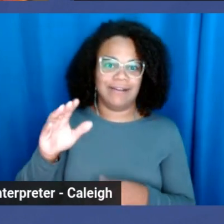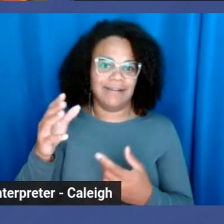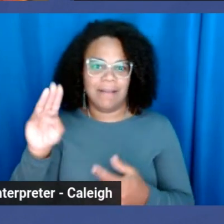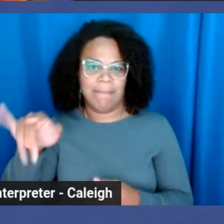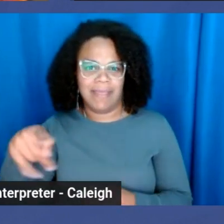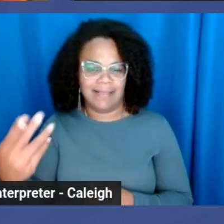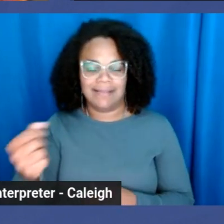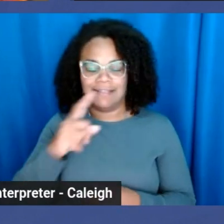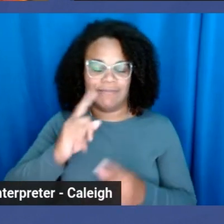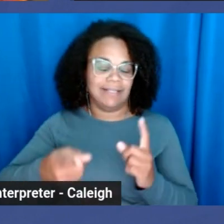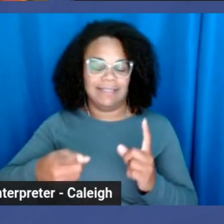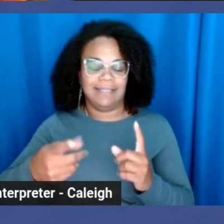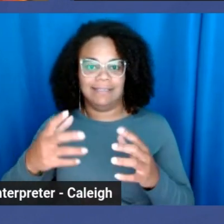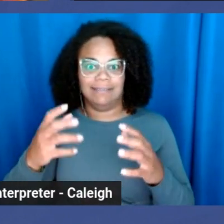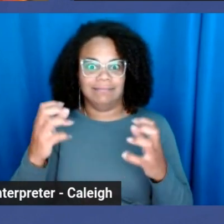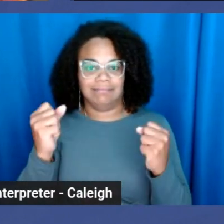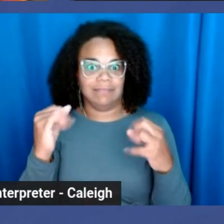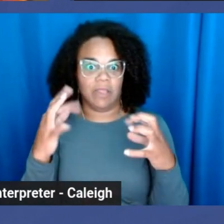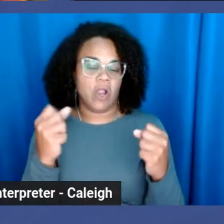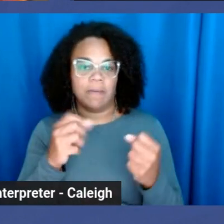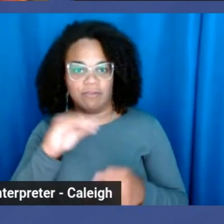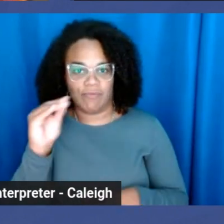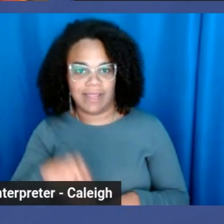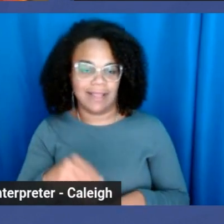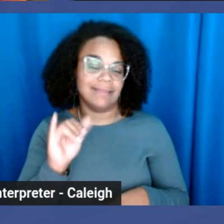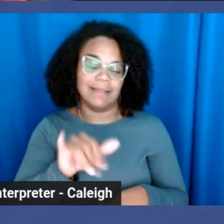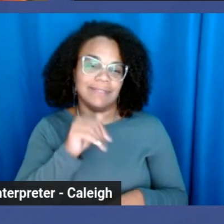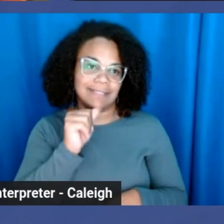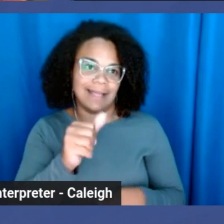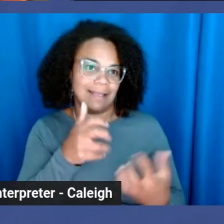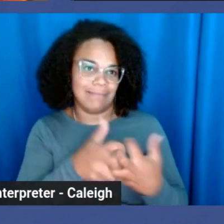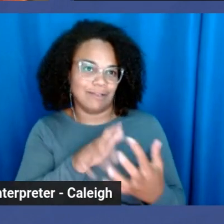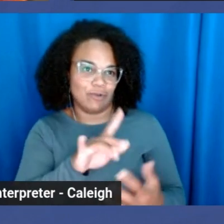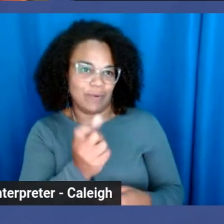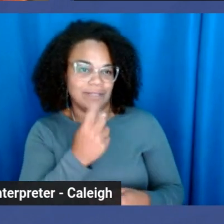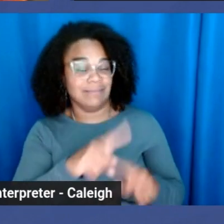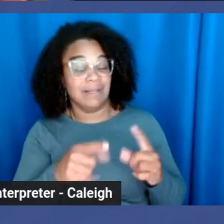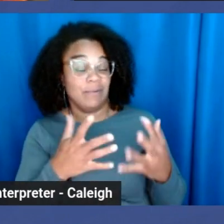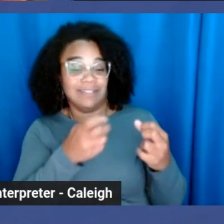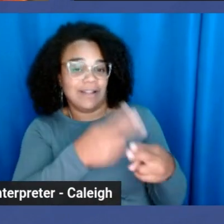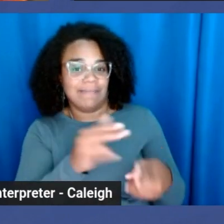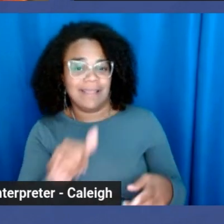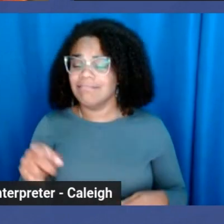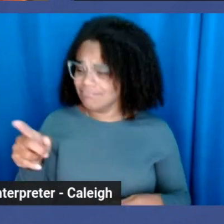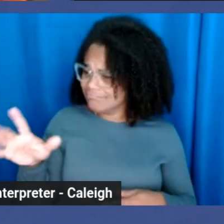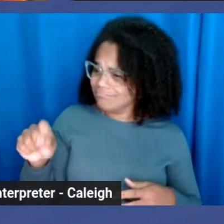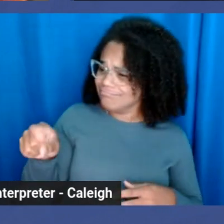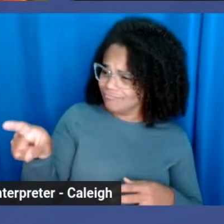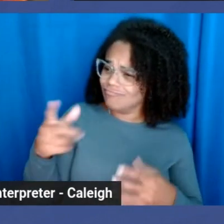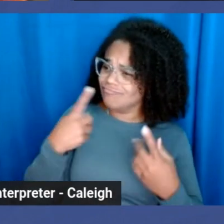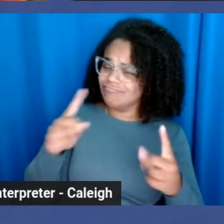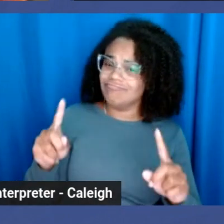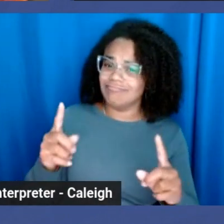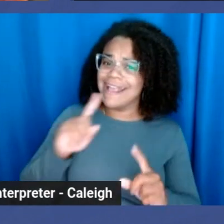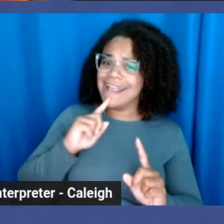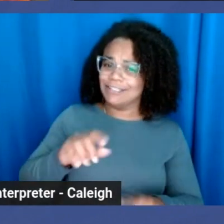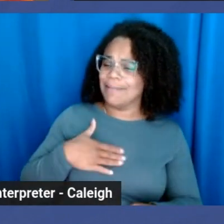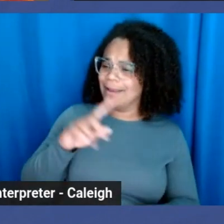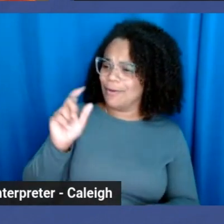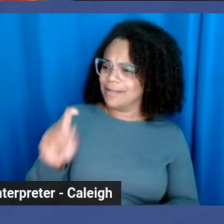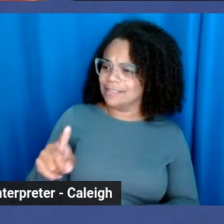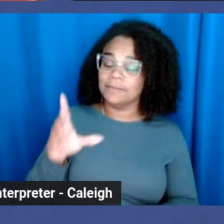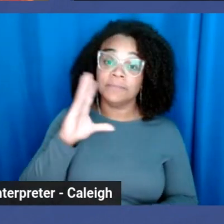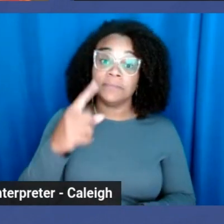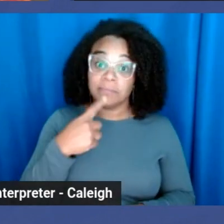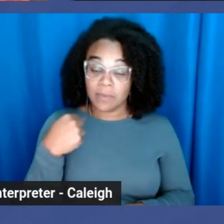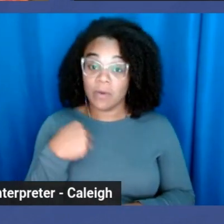really your question, but I just wanted to name it as well. You answered my question. And I will also say that we have